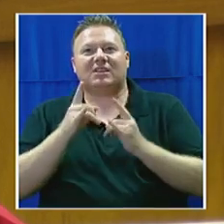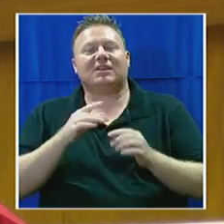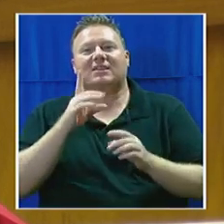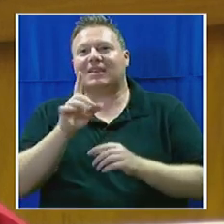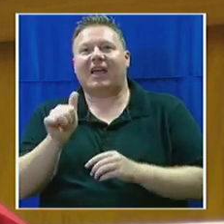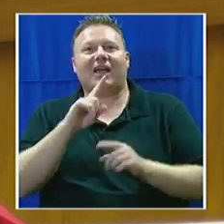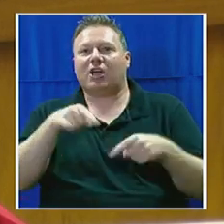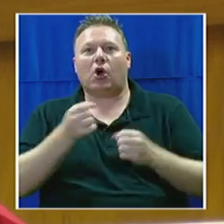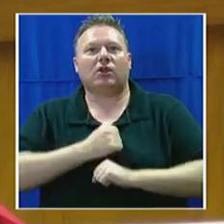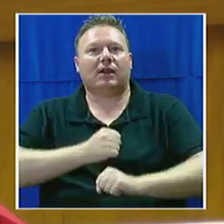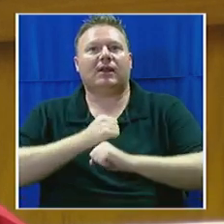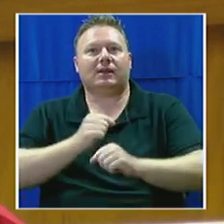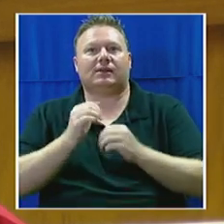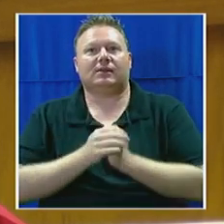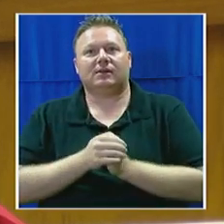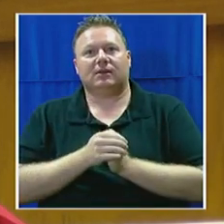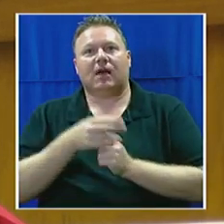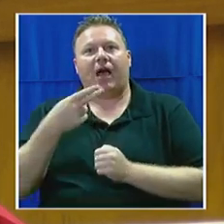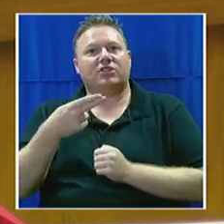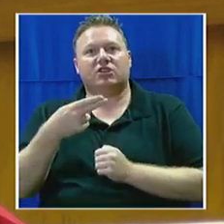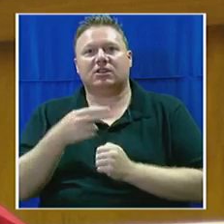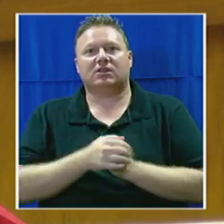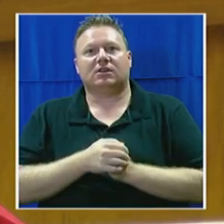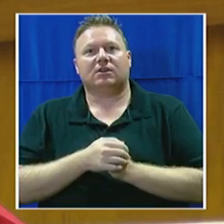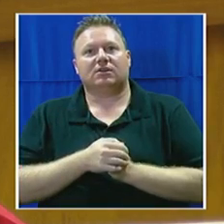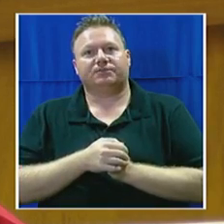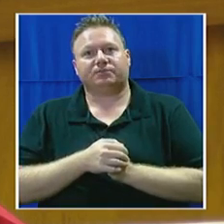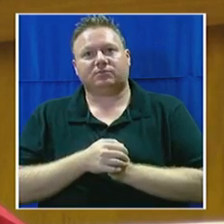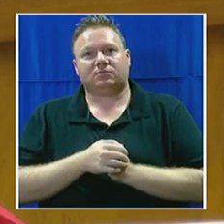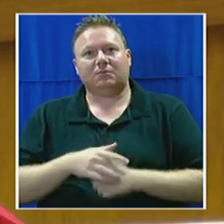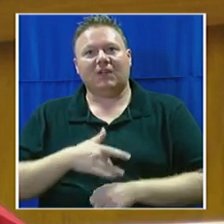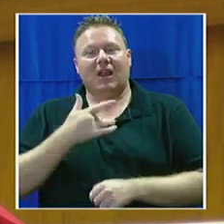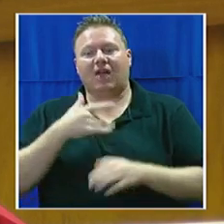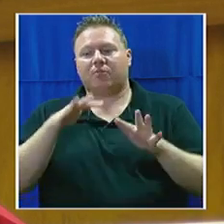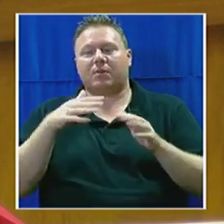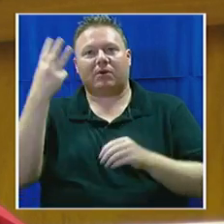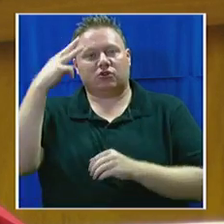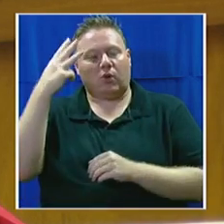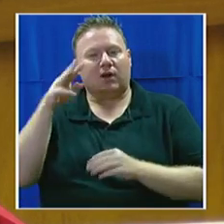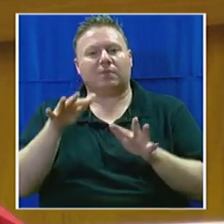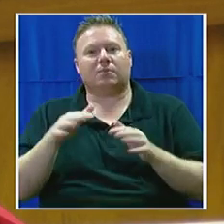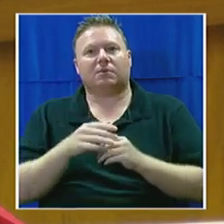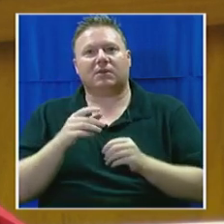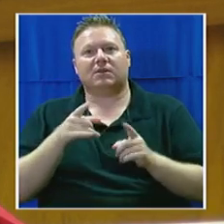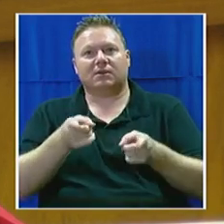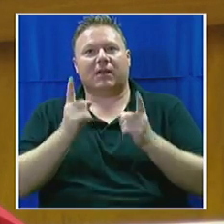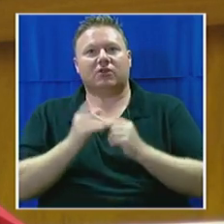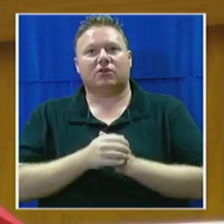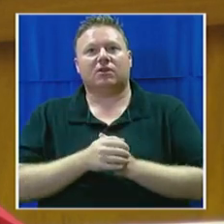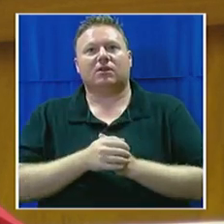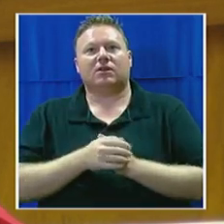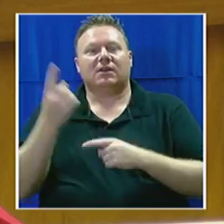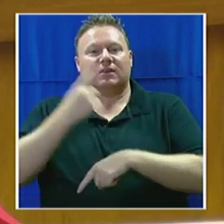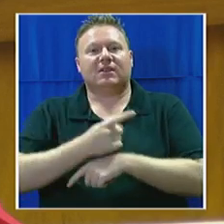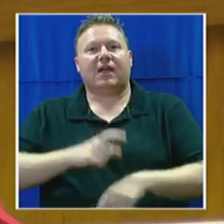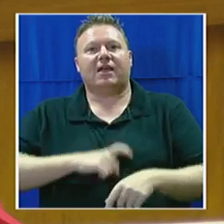clean. The simplest thing to do, hygiene. They are putting the lives of people of Tshwane in danger. We're going to build daycare